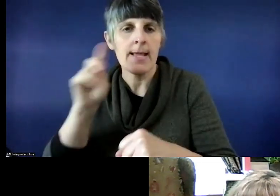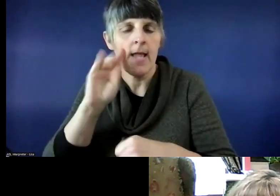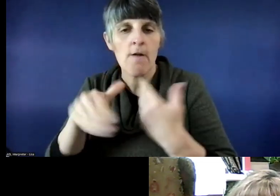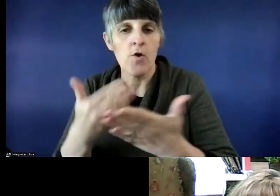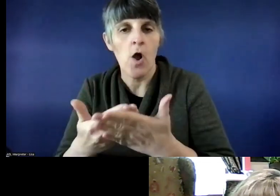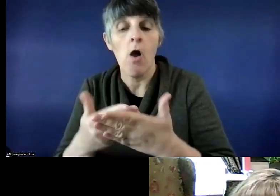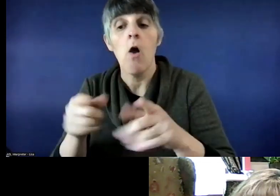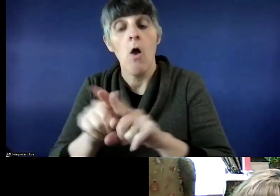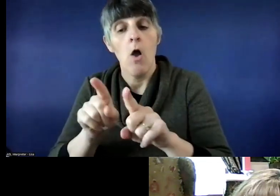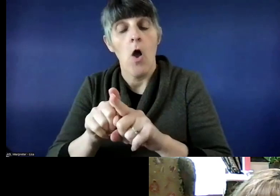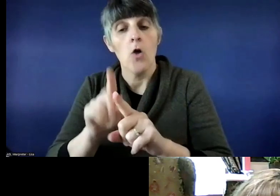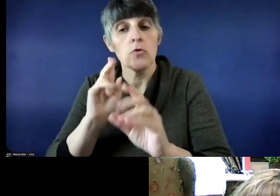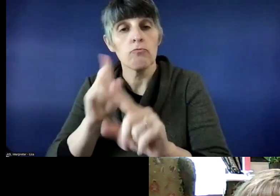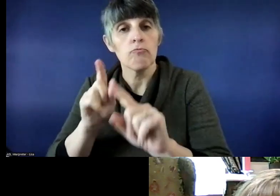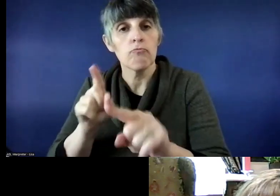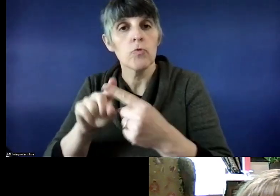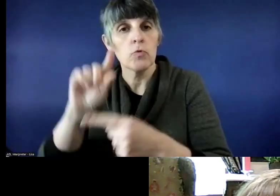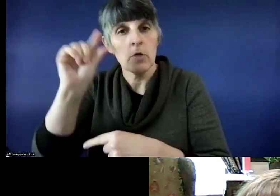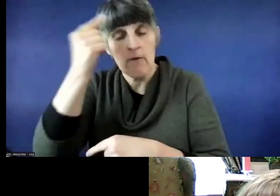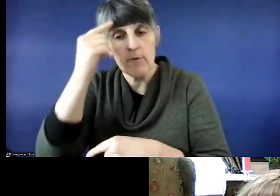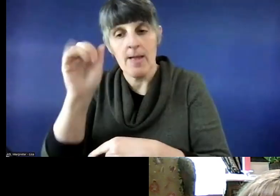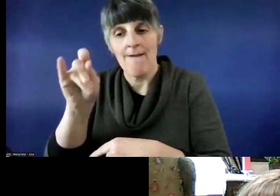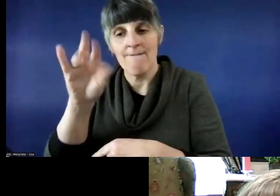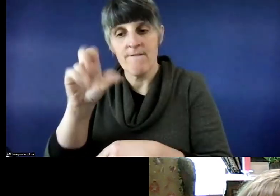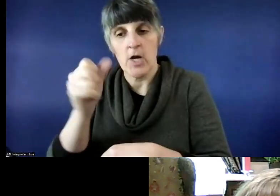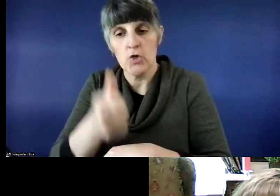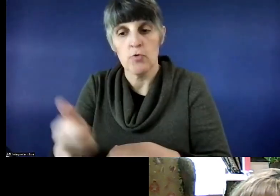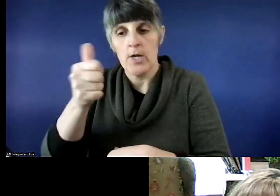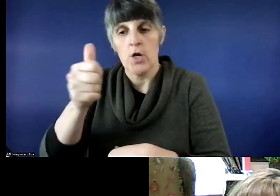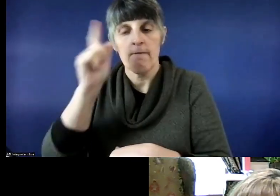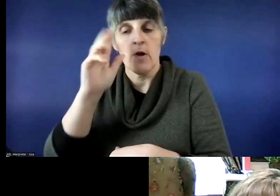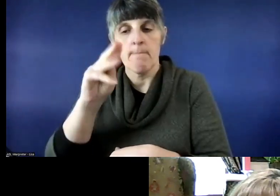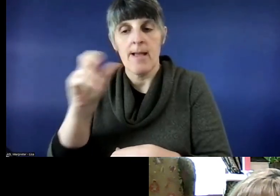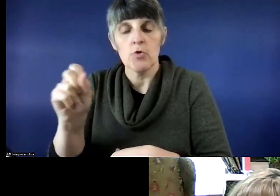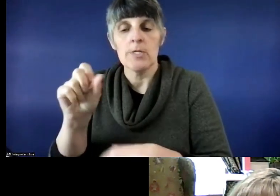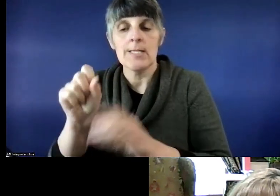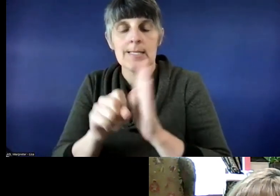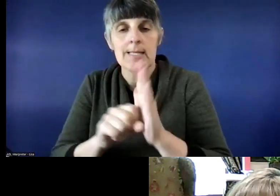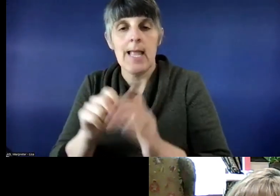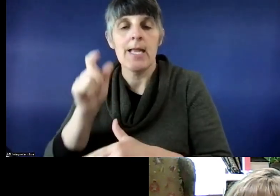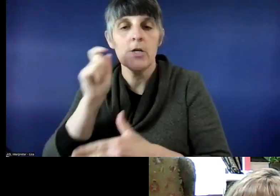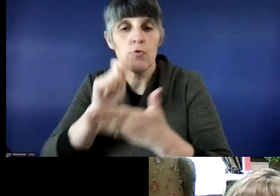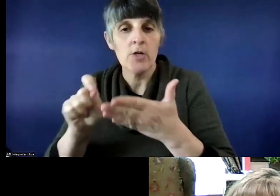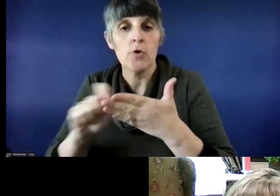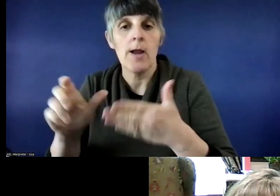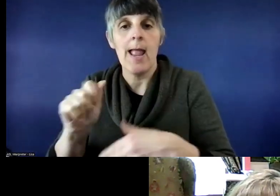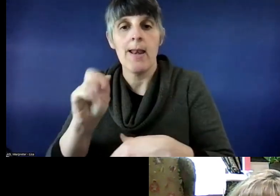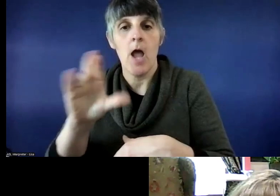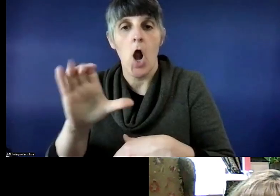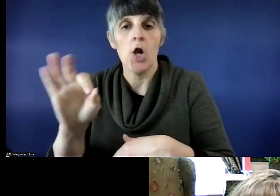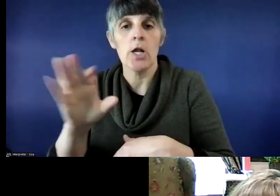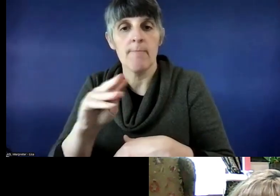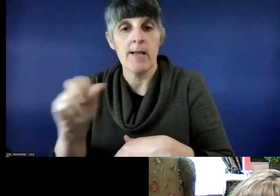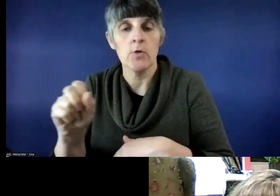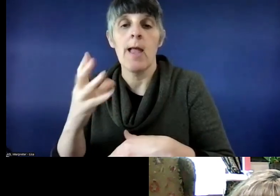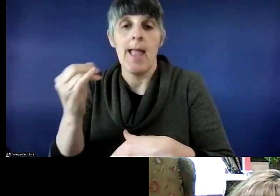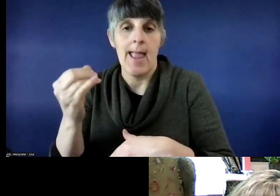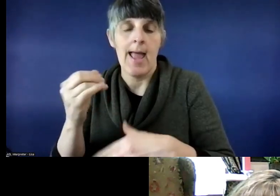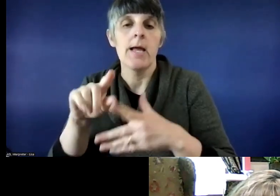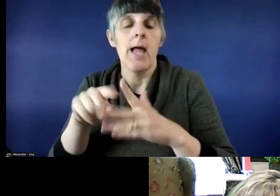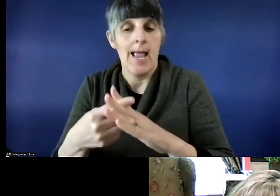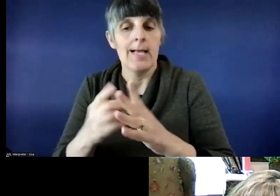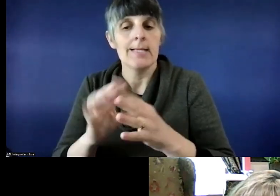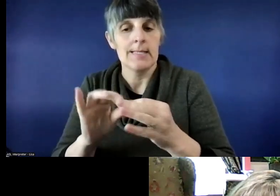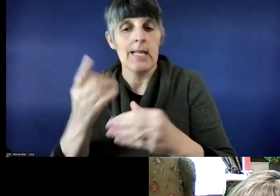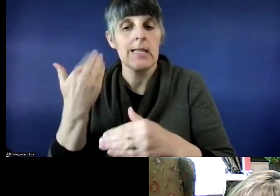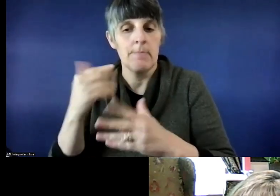also been a government affairs director for the Massachusetts State Treasurer and for the ARC of Massachusetts. And as I started at the beginning,